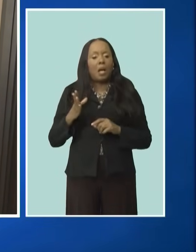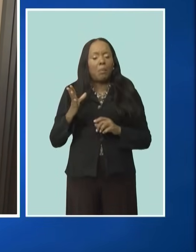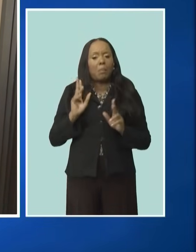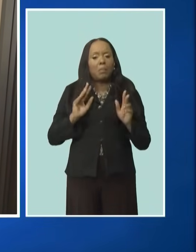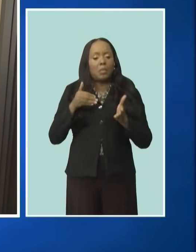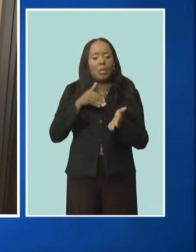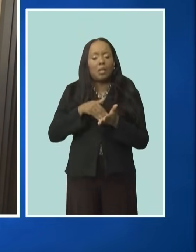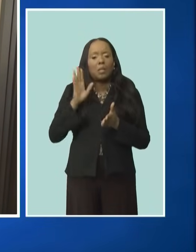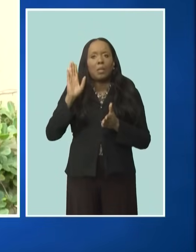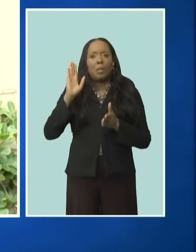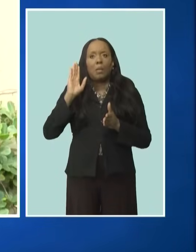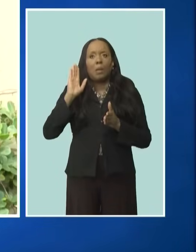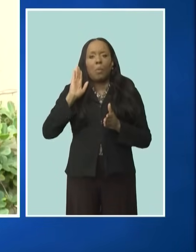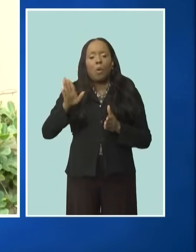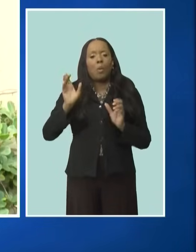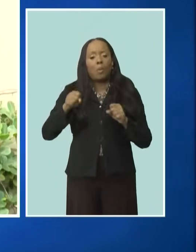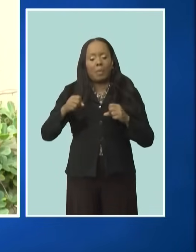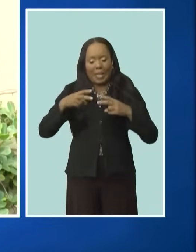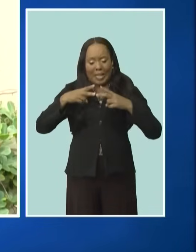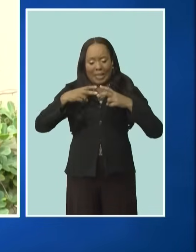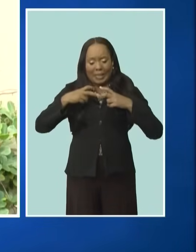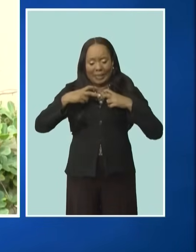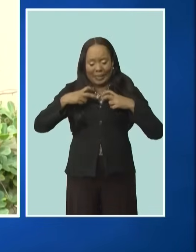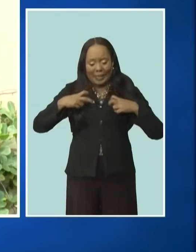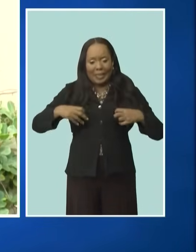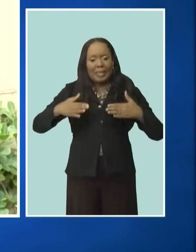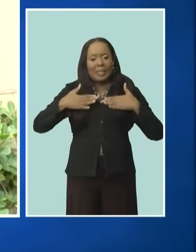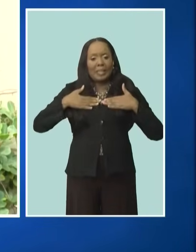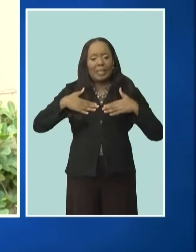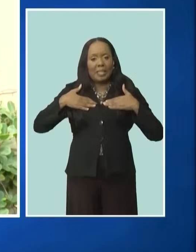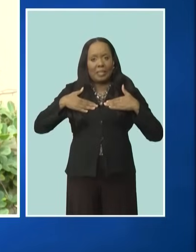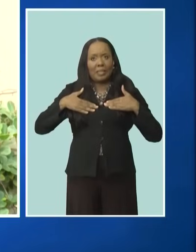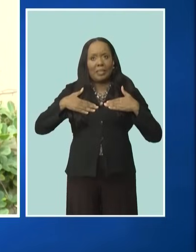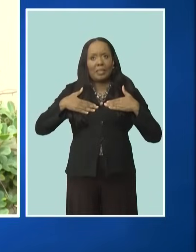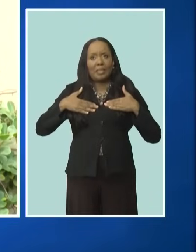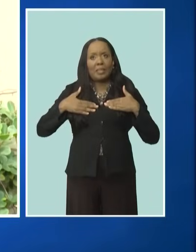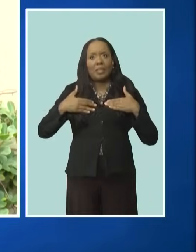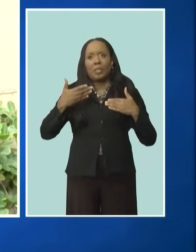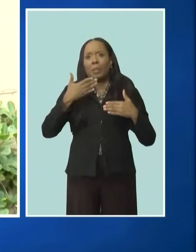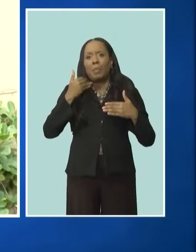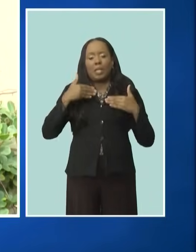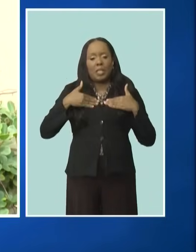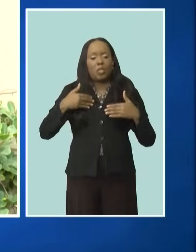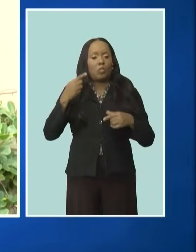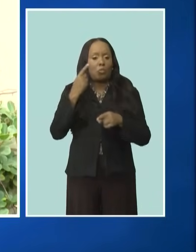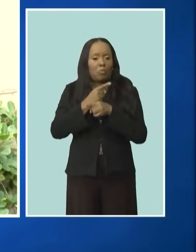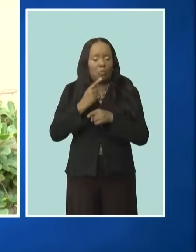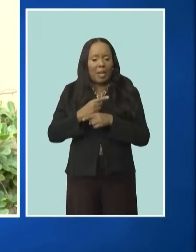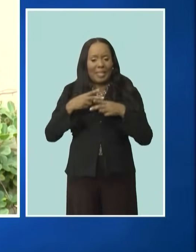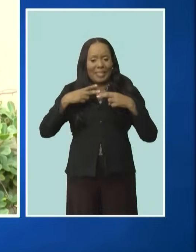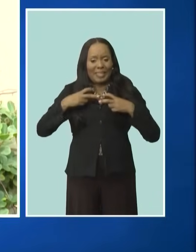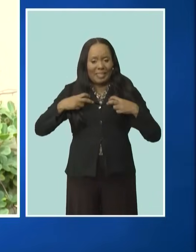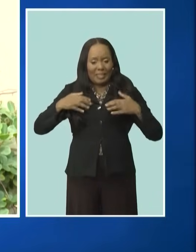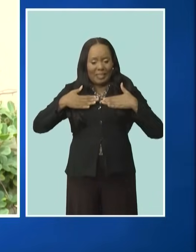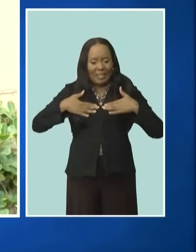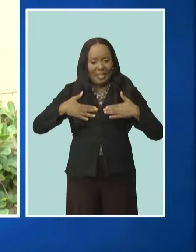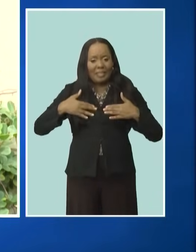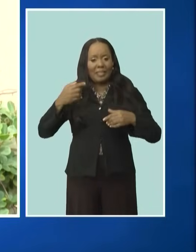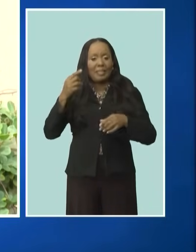more accurately. The timing of this initiative could not be more significant. It comes just as we have signed